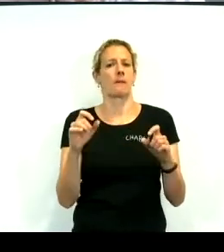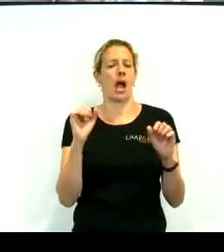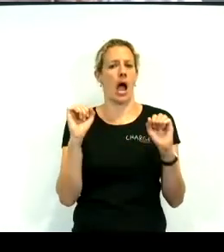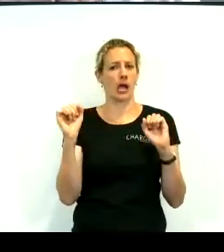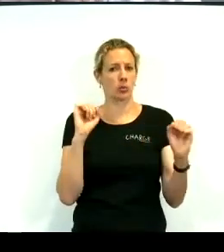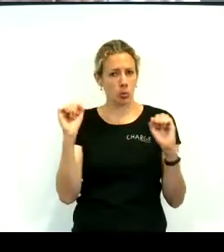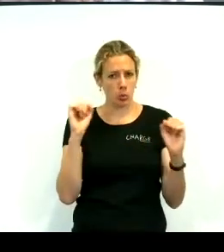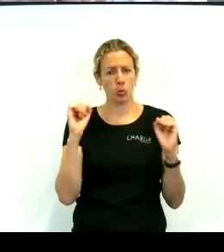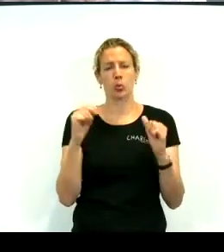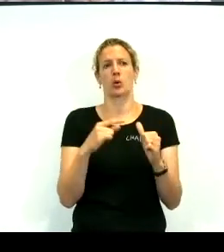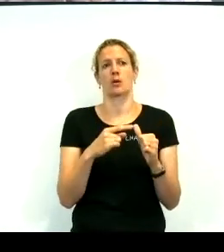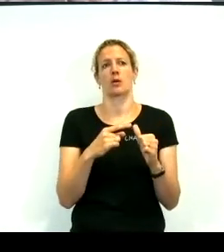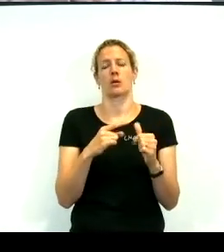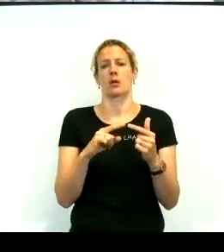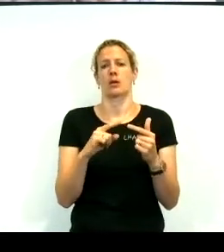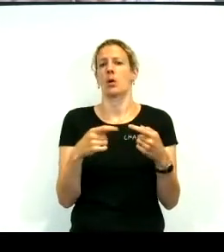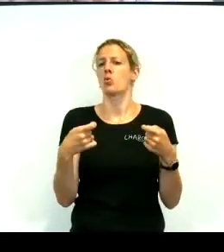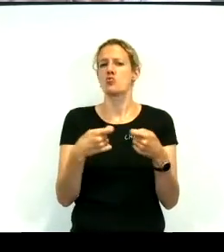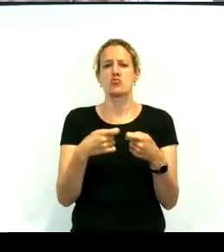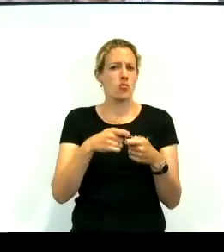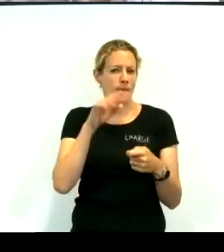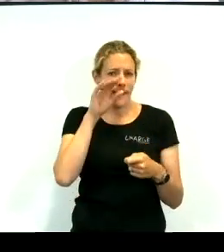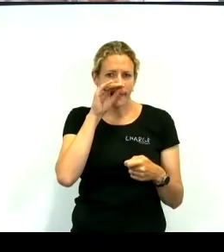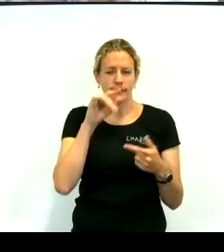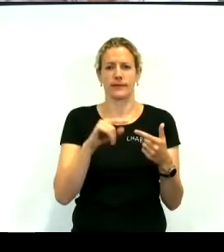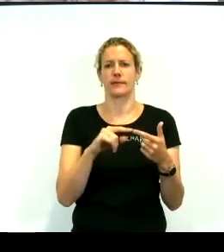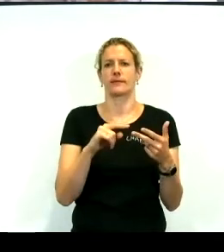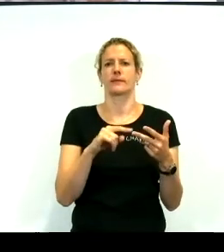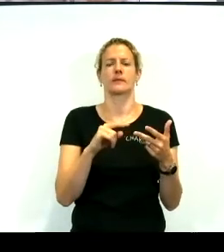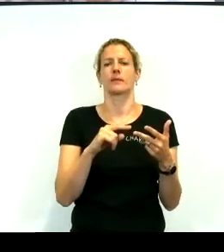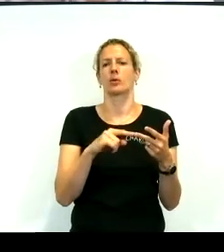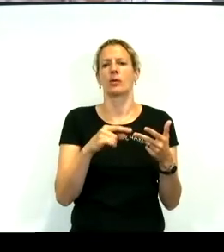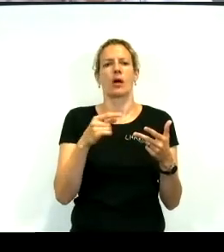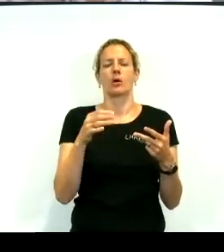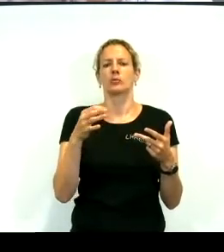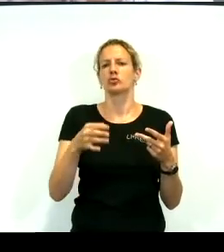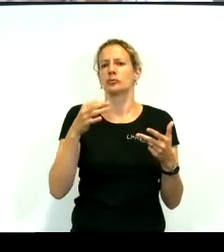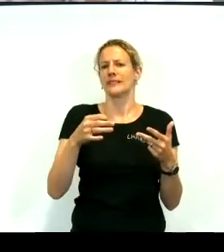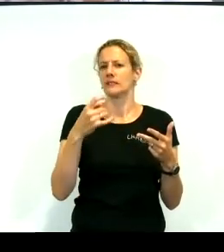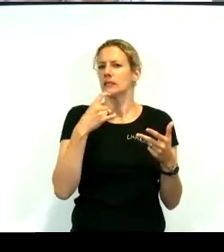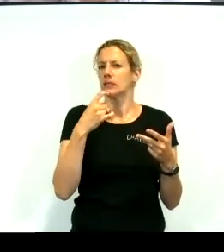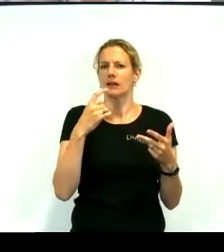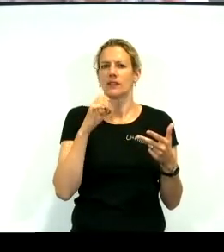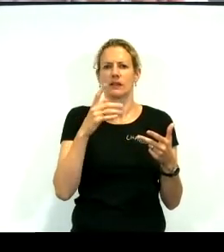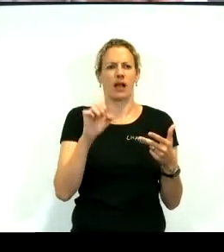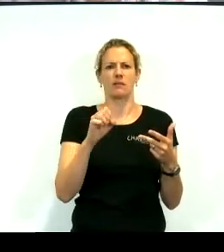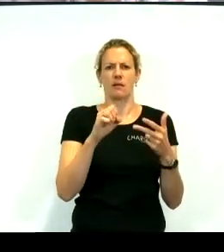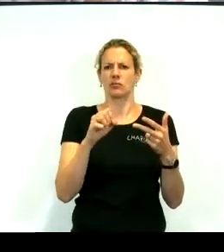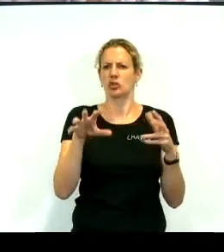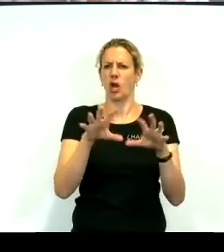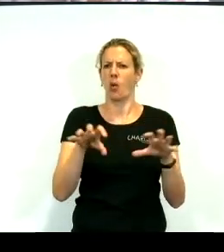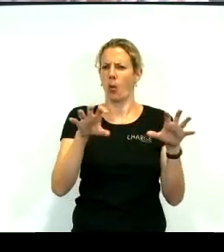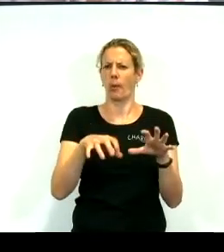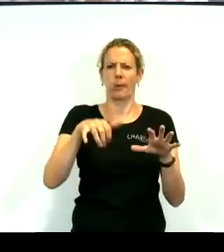a bubble blower thing that she also enjoys. And then we talk to the story about with